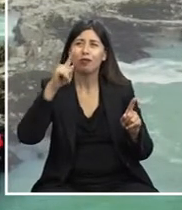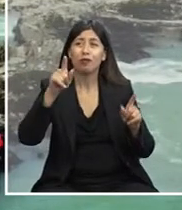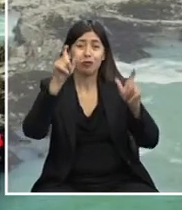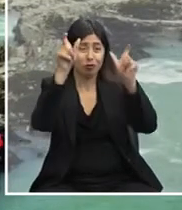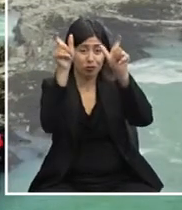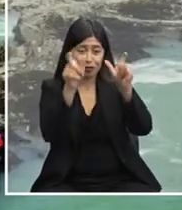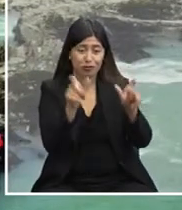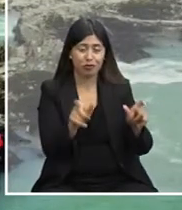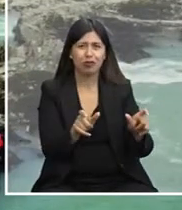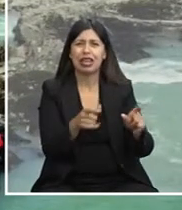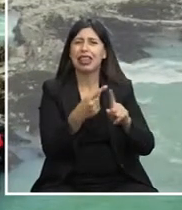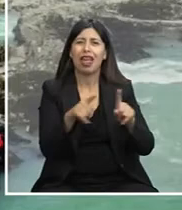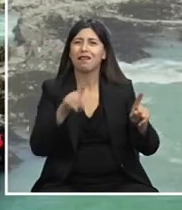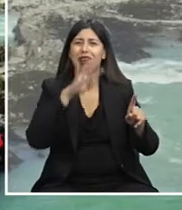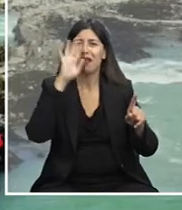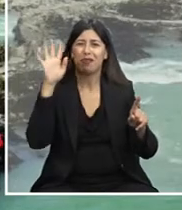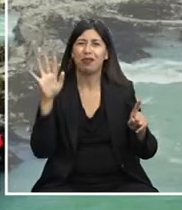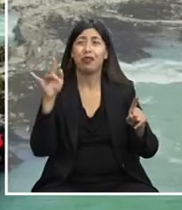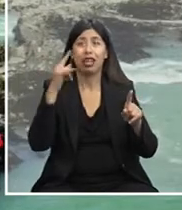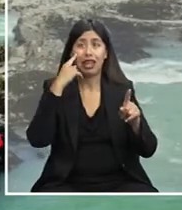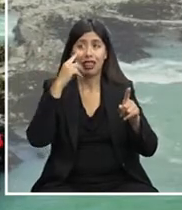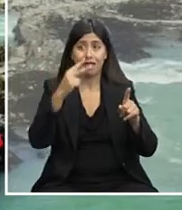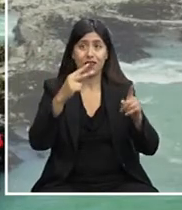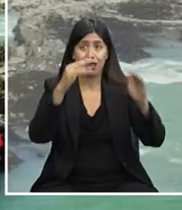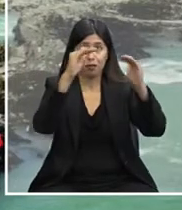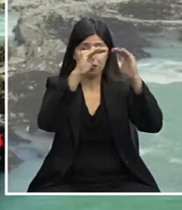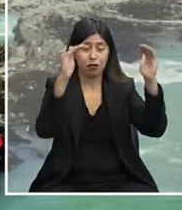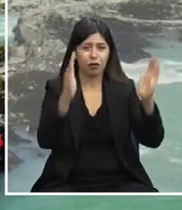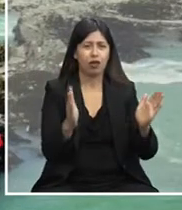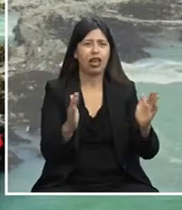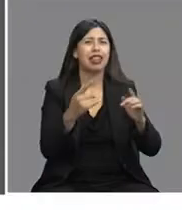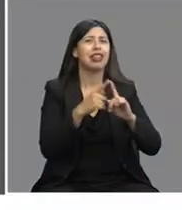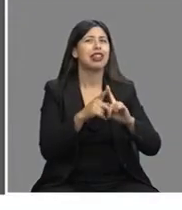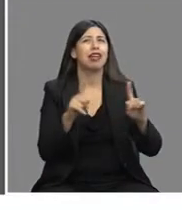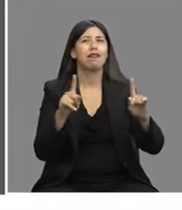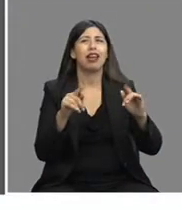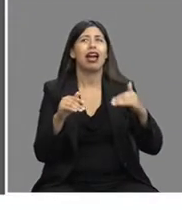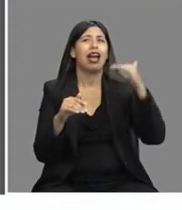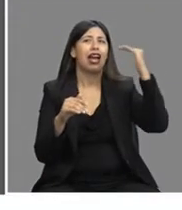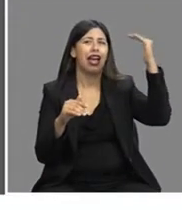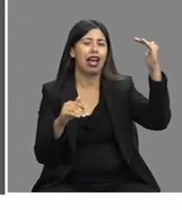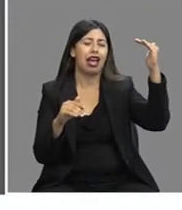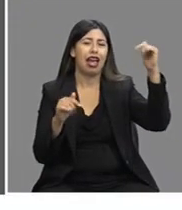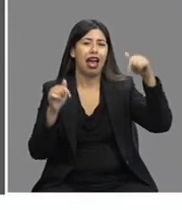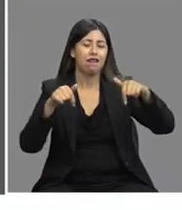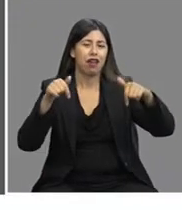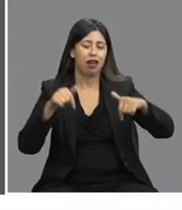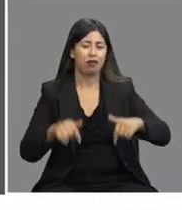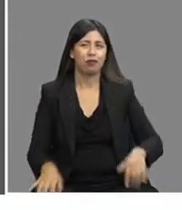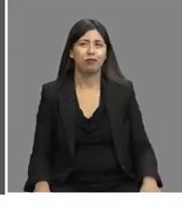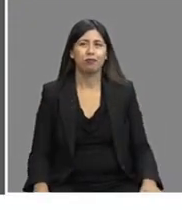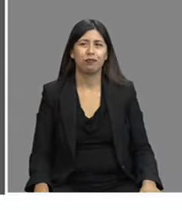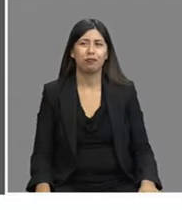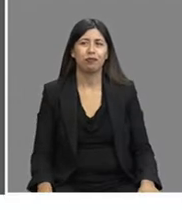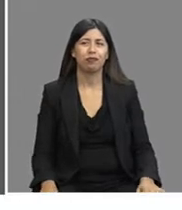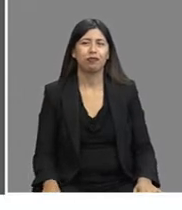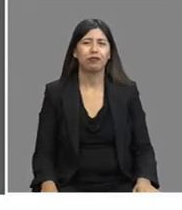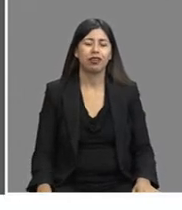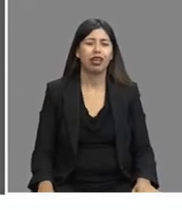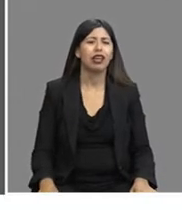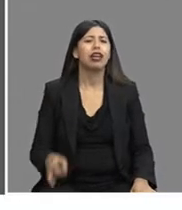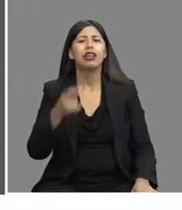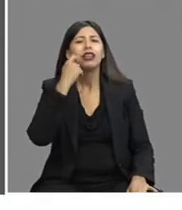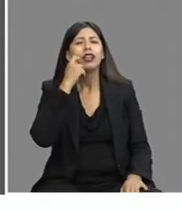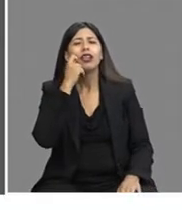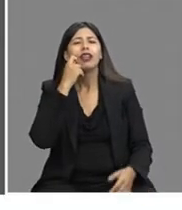to one that might look a bit like the one on the bottom left as we take the glaciers away. But what does that mean for the fjords? So